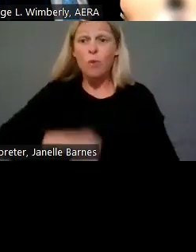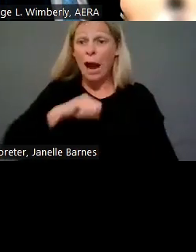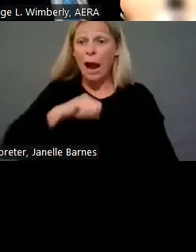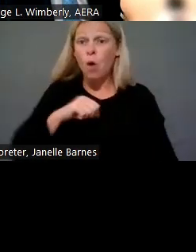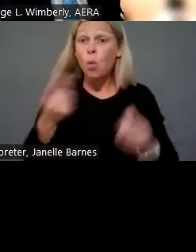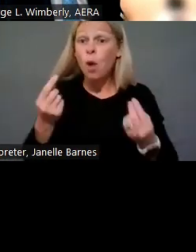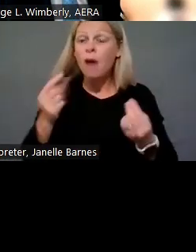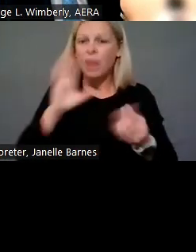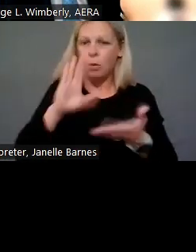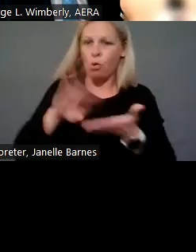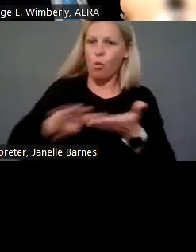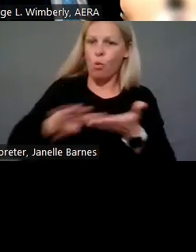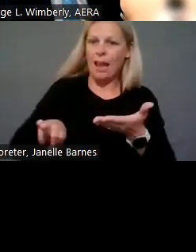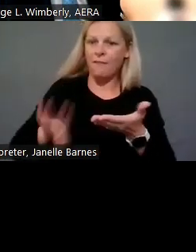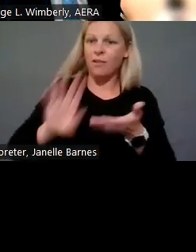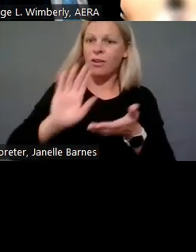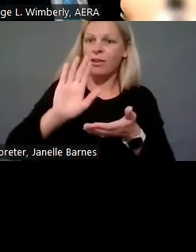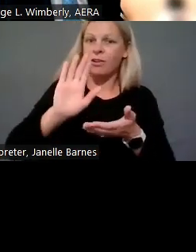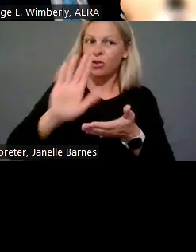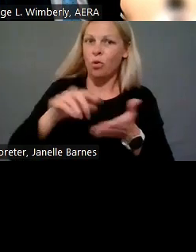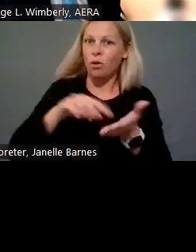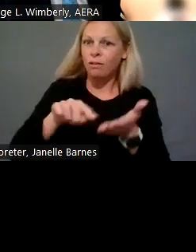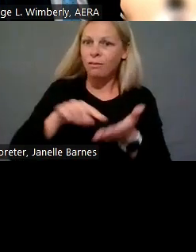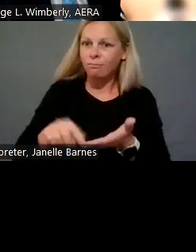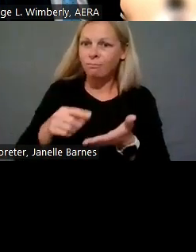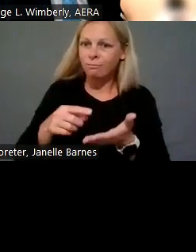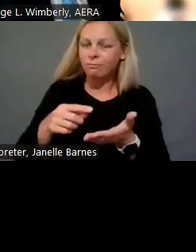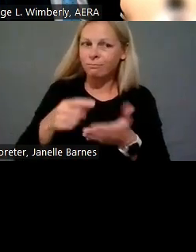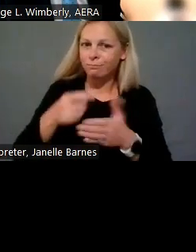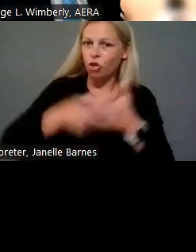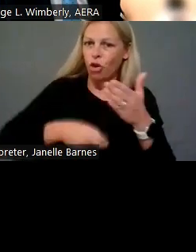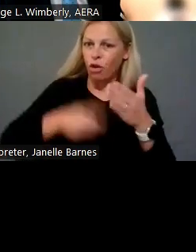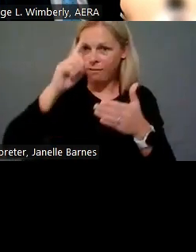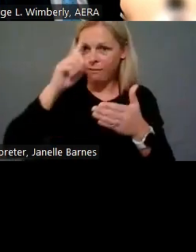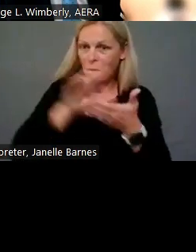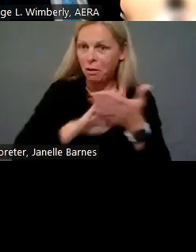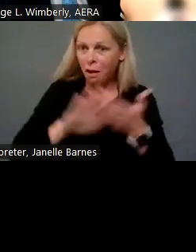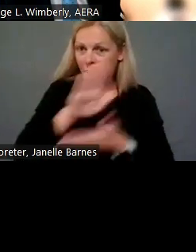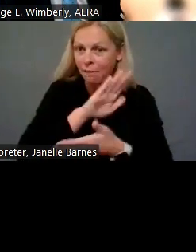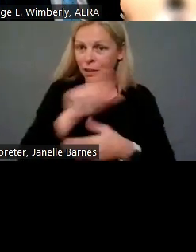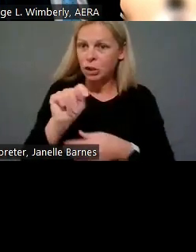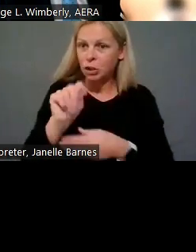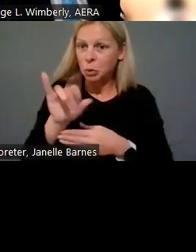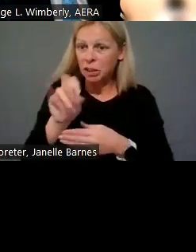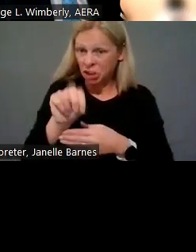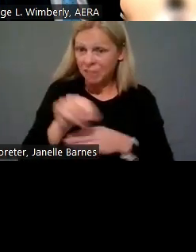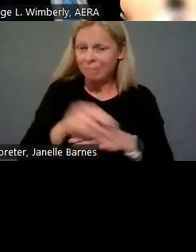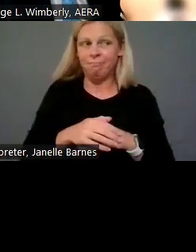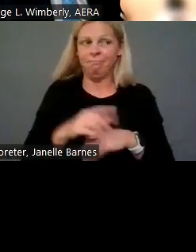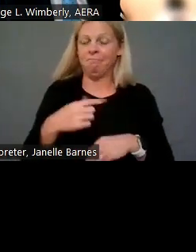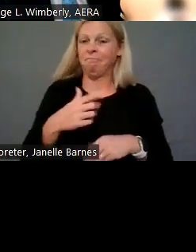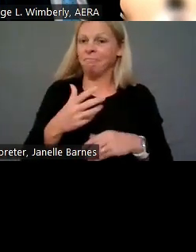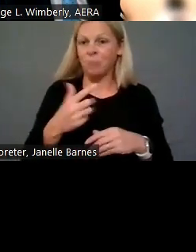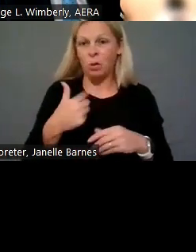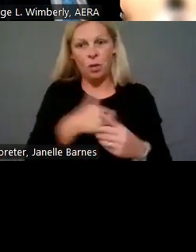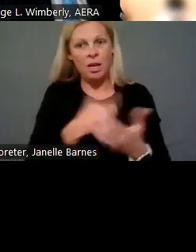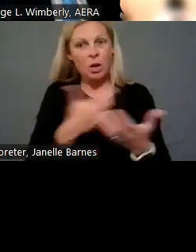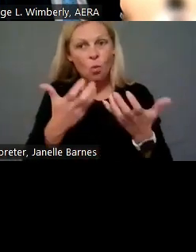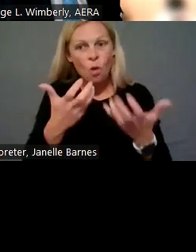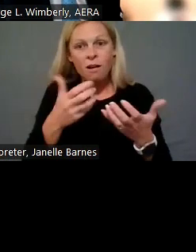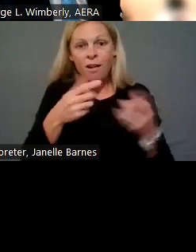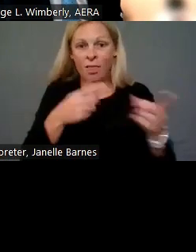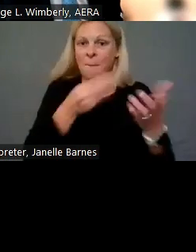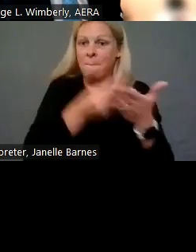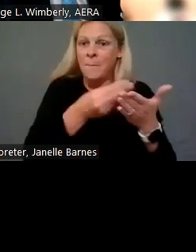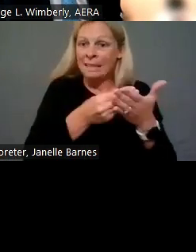tuition, and we definitely encourage that. Because that is always a way, because we really want to make sure that these funds, and we